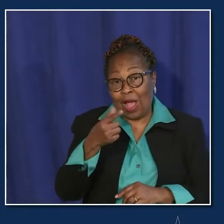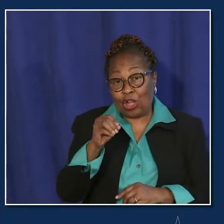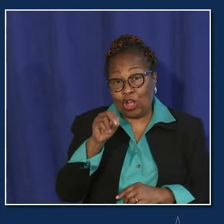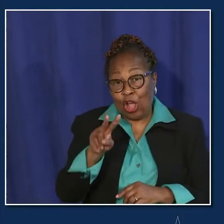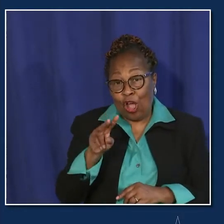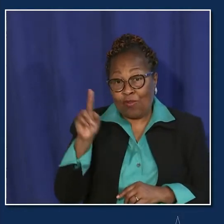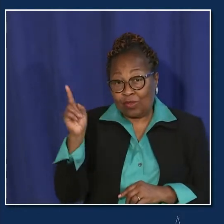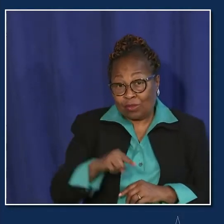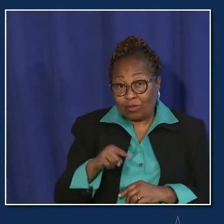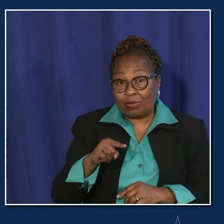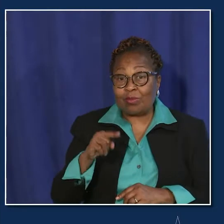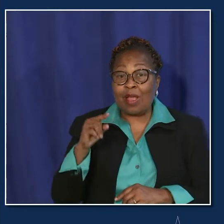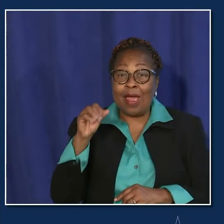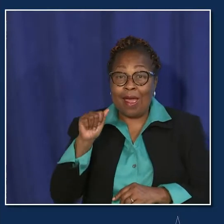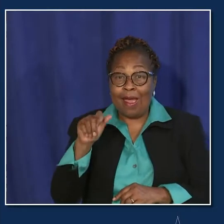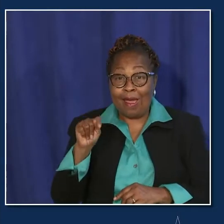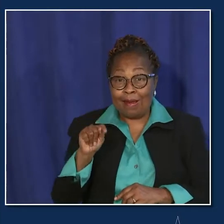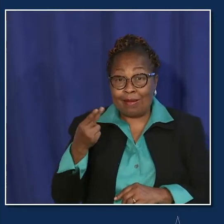chicago.gov/at-home. That's